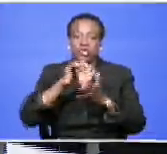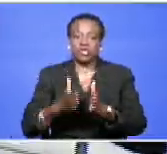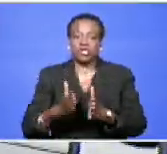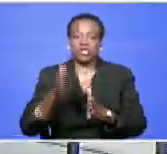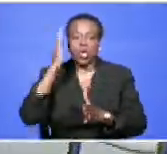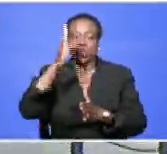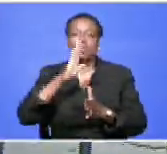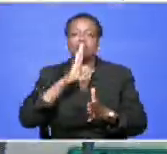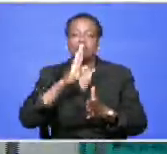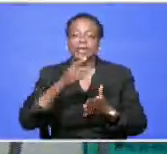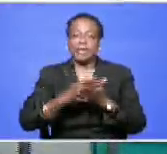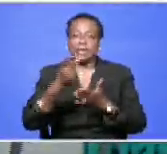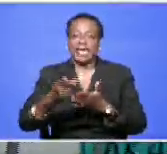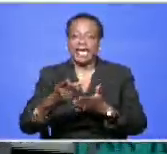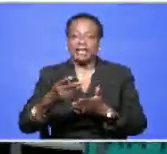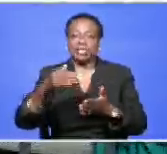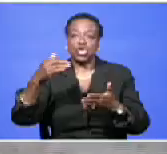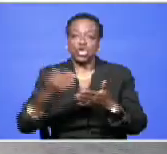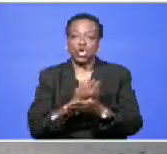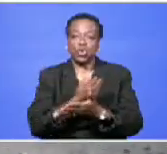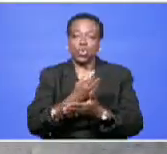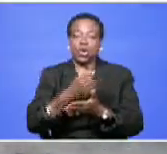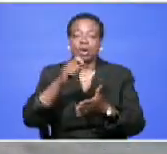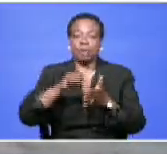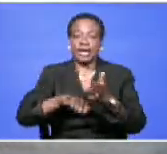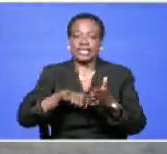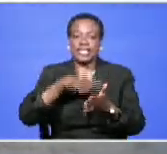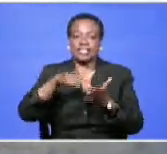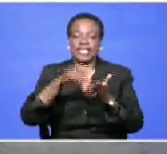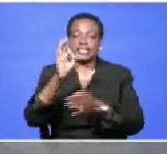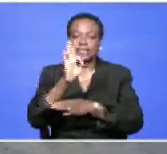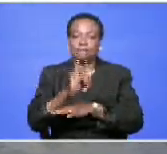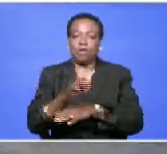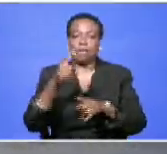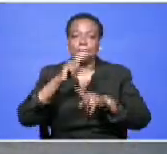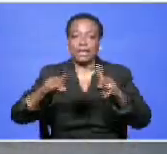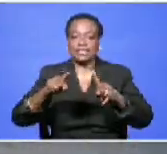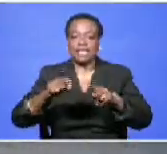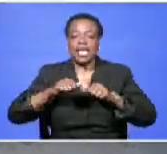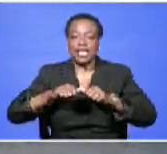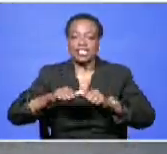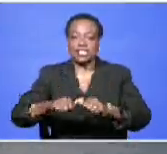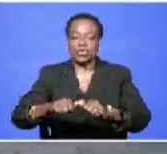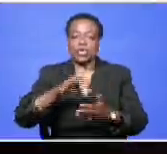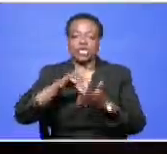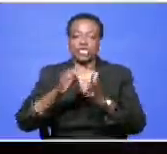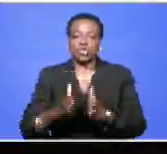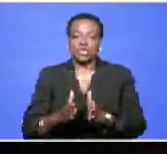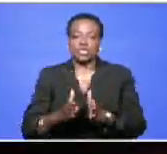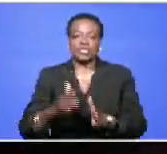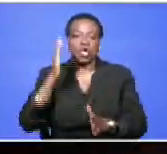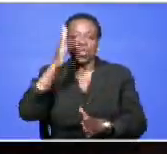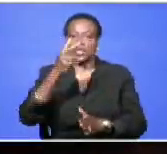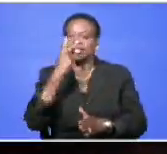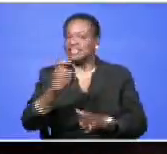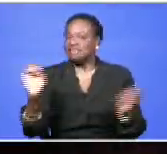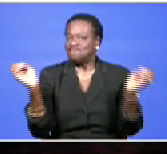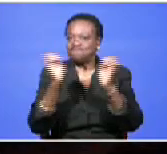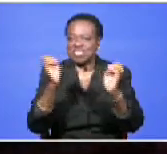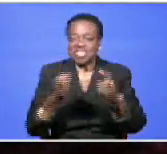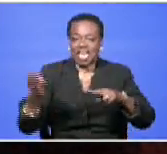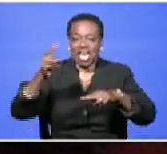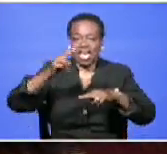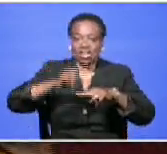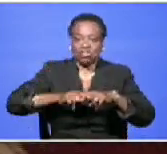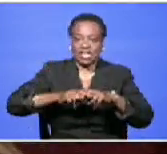in tuition as of this fall, current and continuing students will see absolutely no increase in